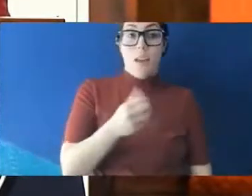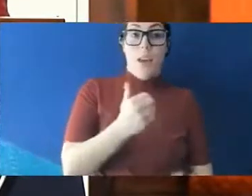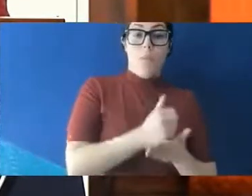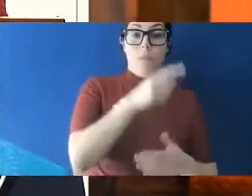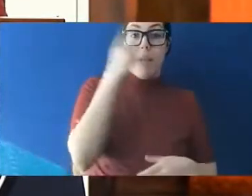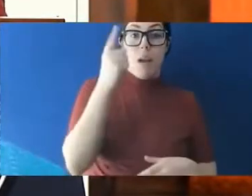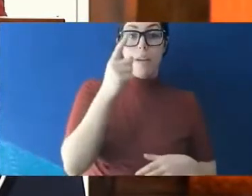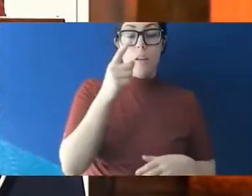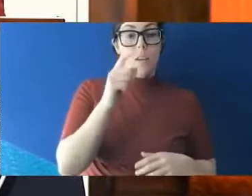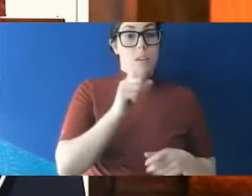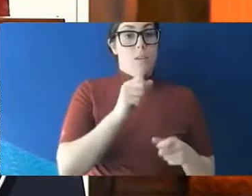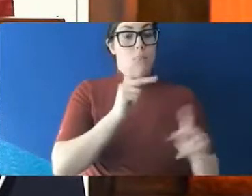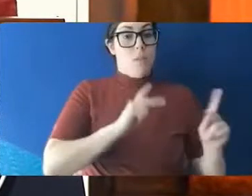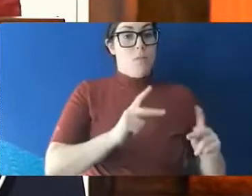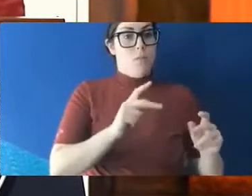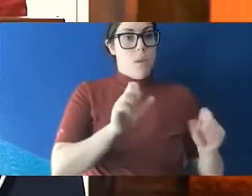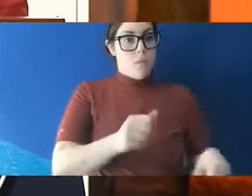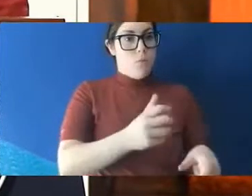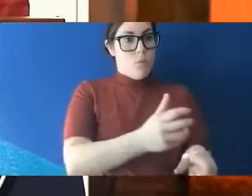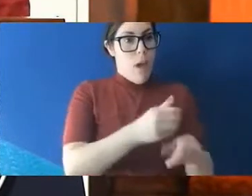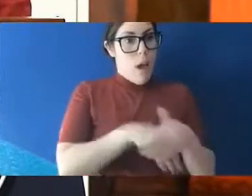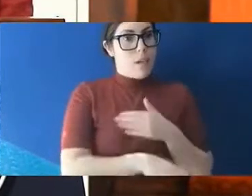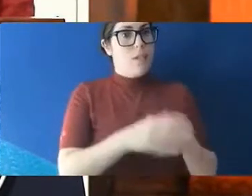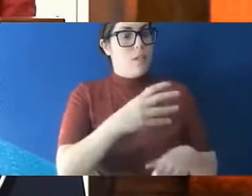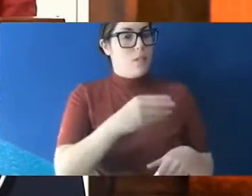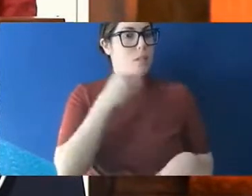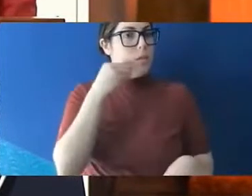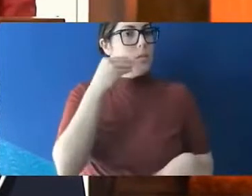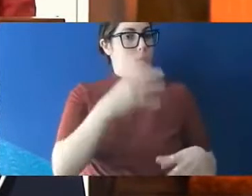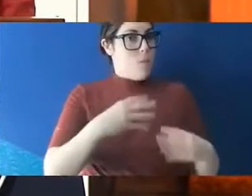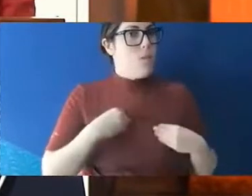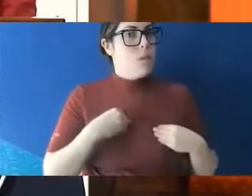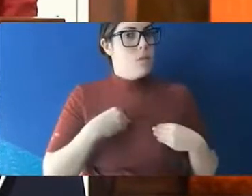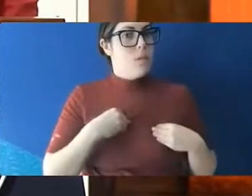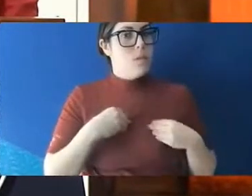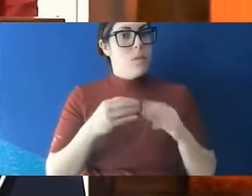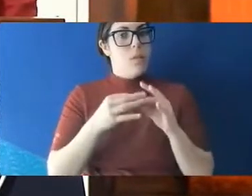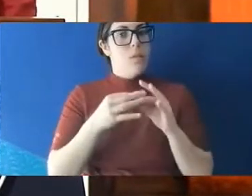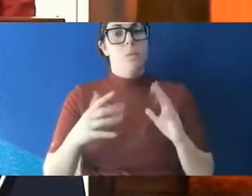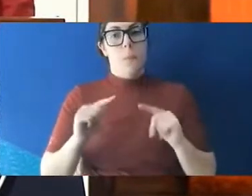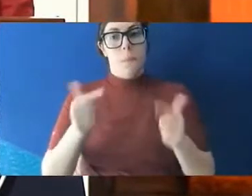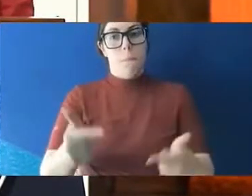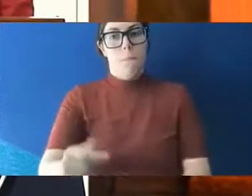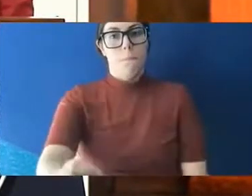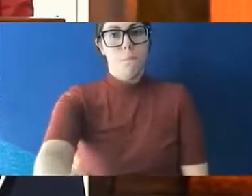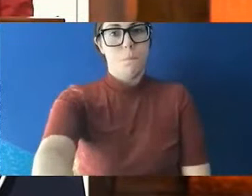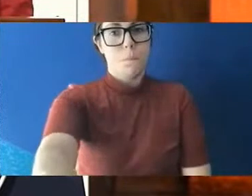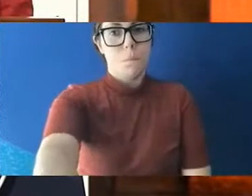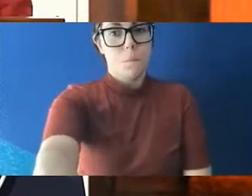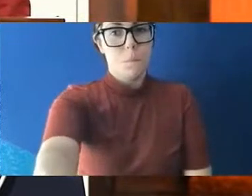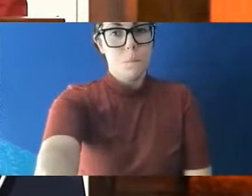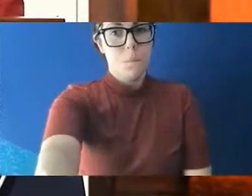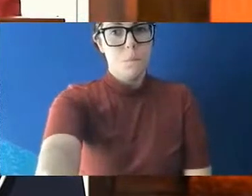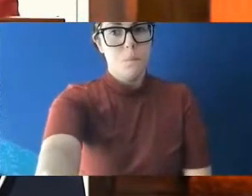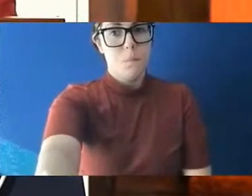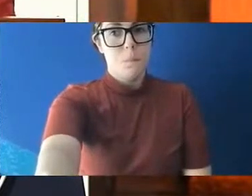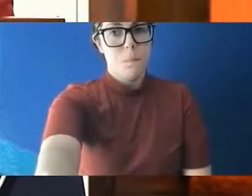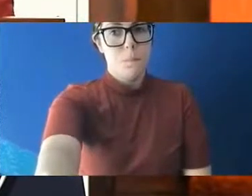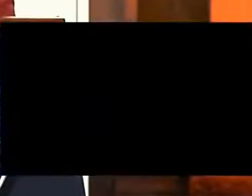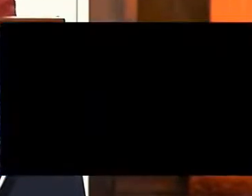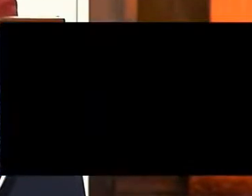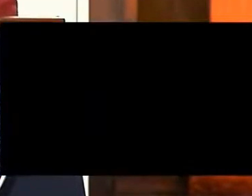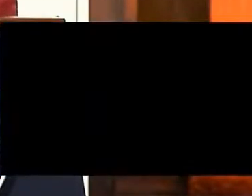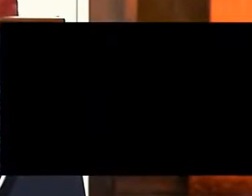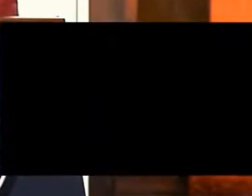wealth. The President also directed us to leverage federal procurement for wealth creation, including